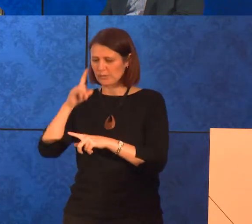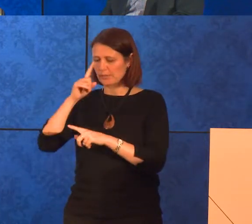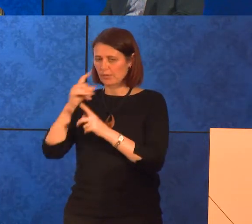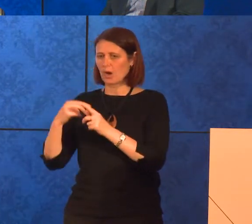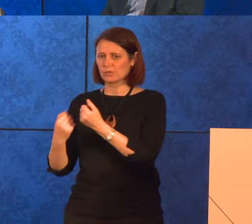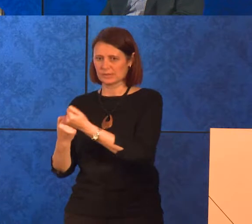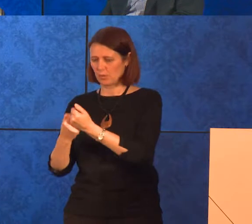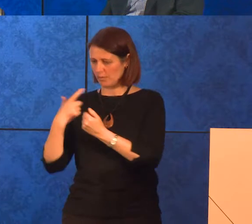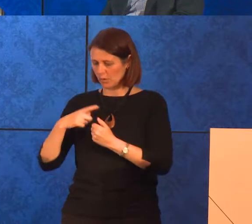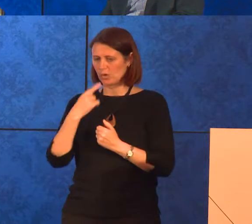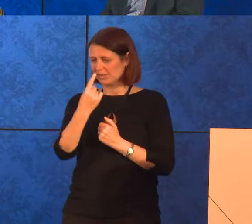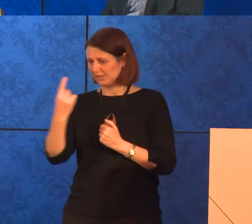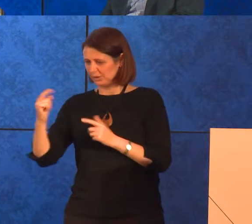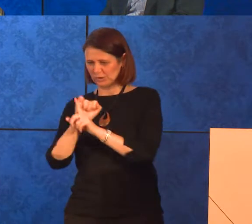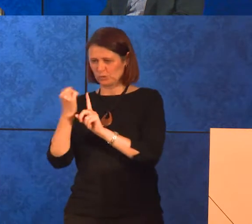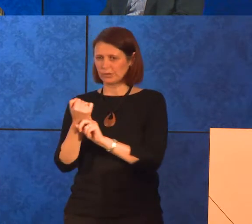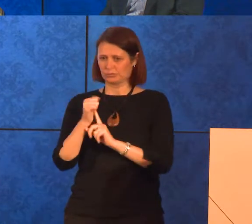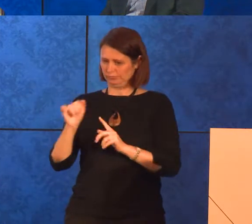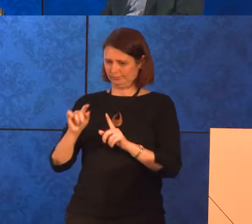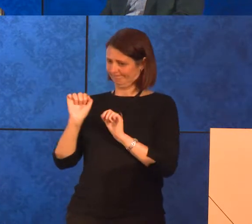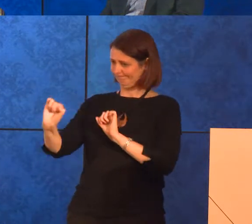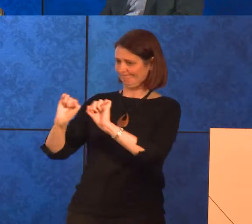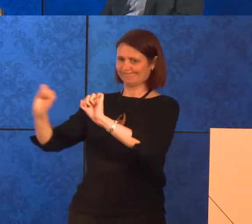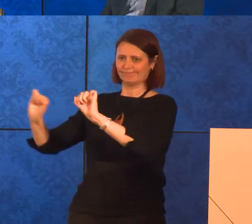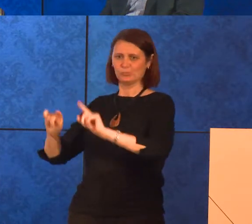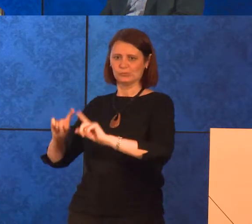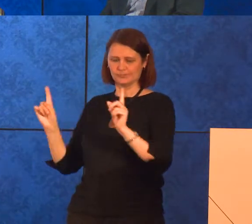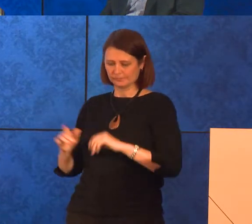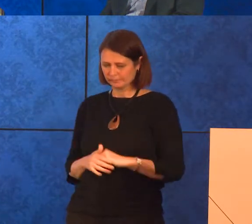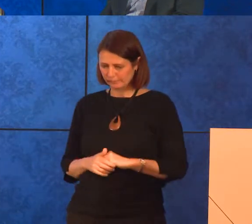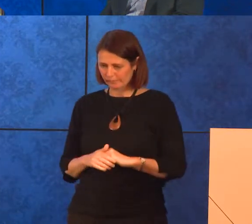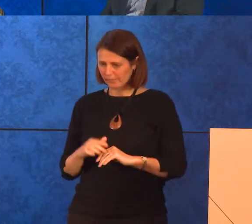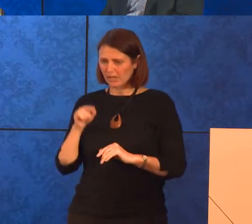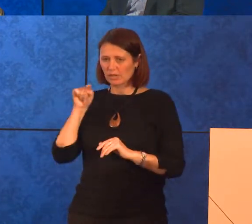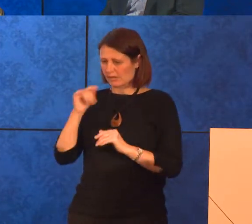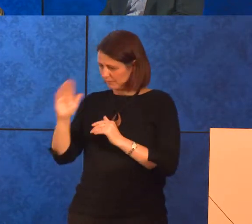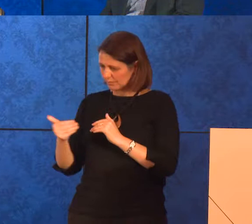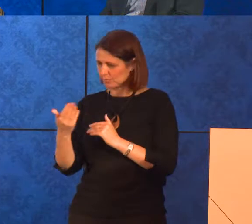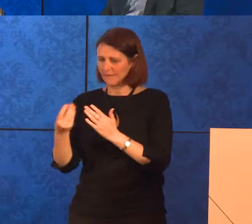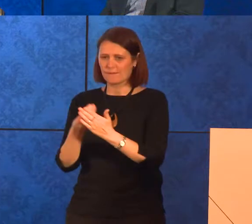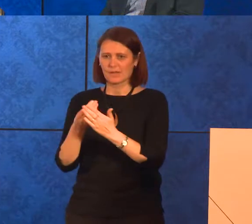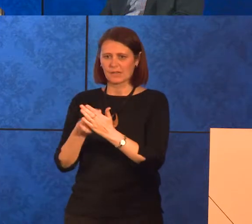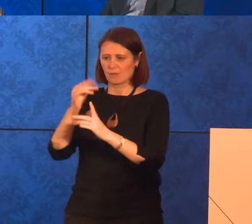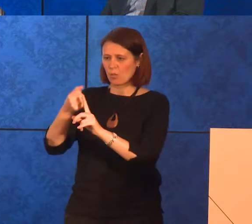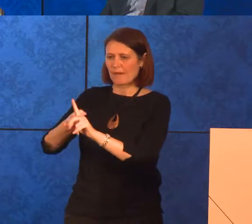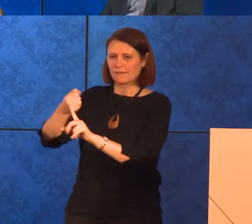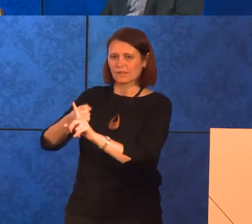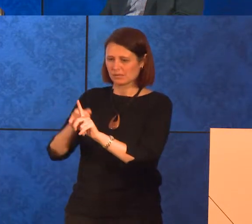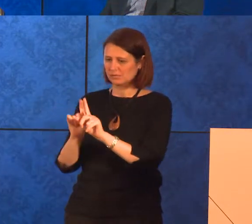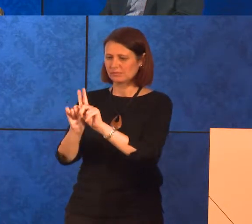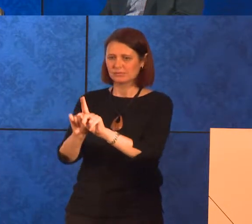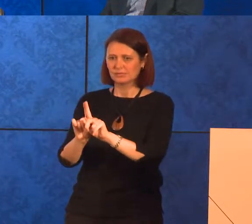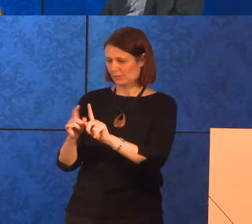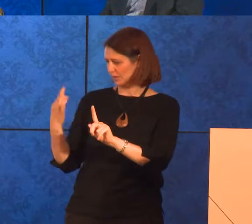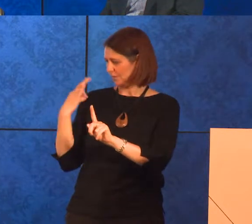each situation is individual. Now, neither of those commissions afforded any funding for advocates. That was all done in